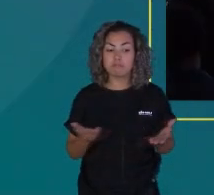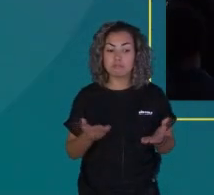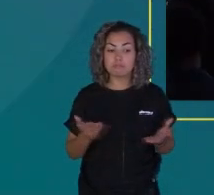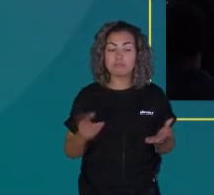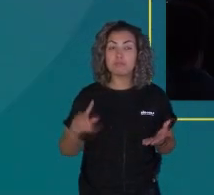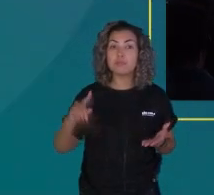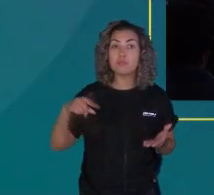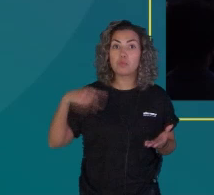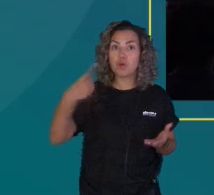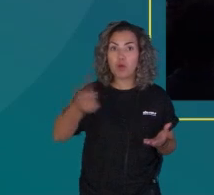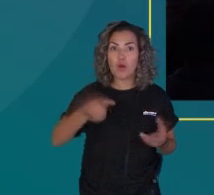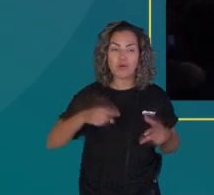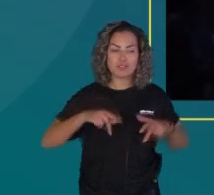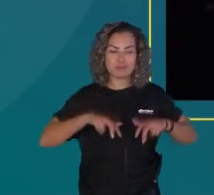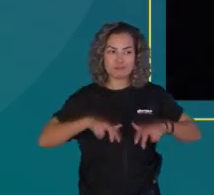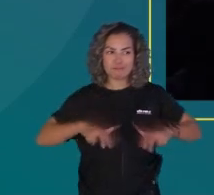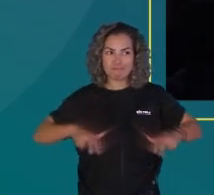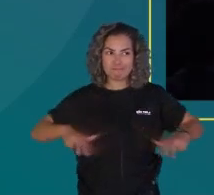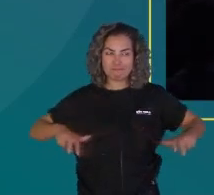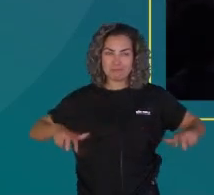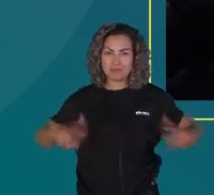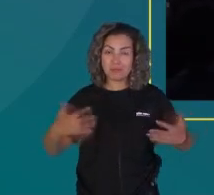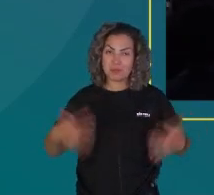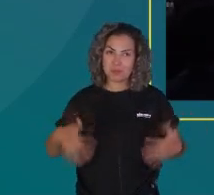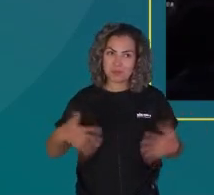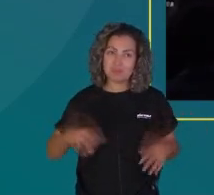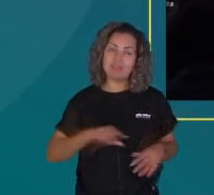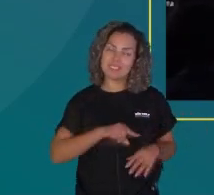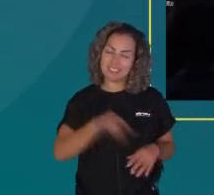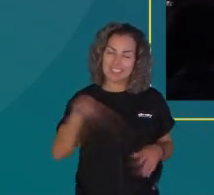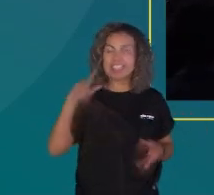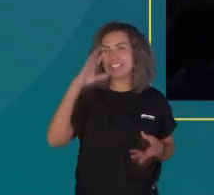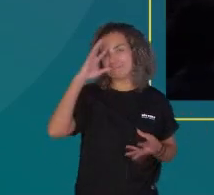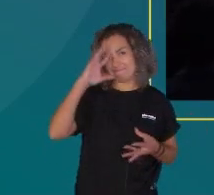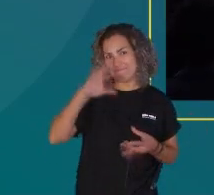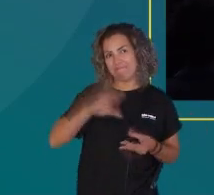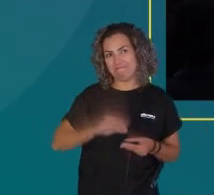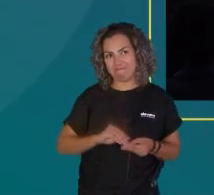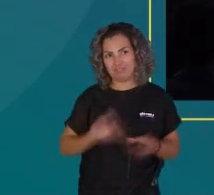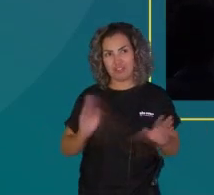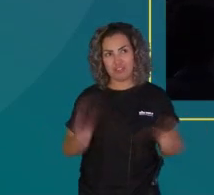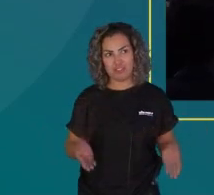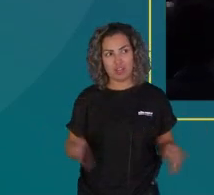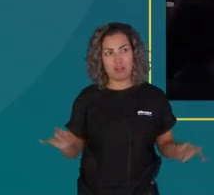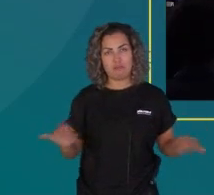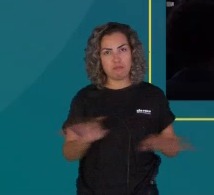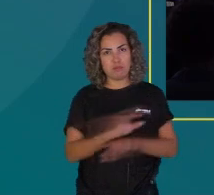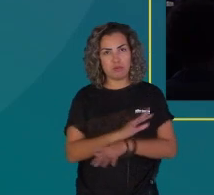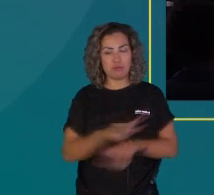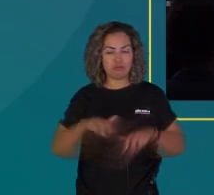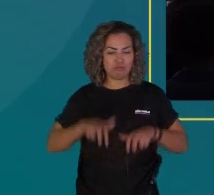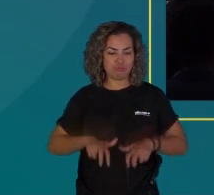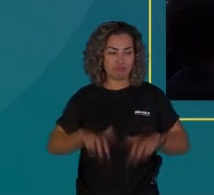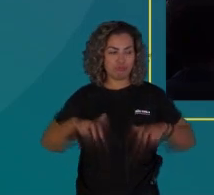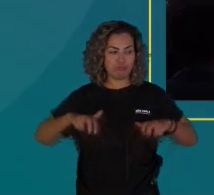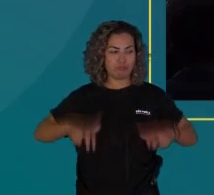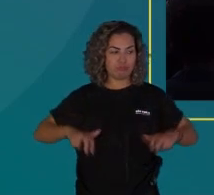I said, they know who they are. So we're already joined by Cape Town on the one side and